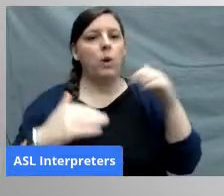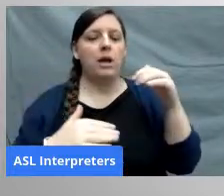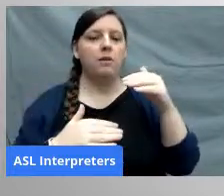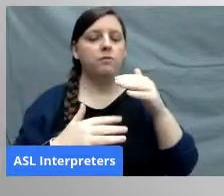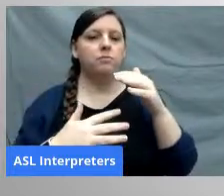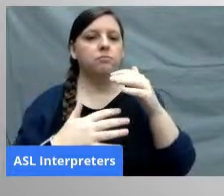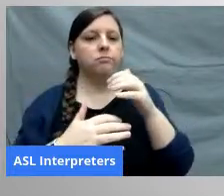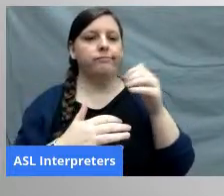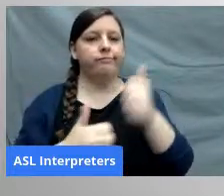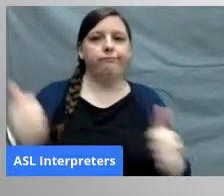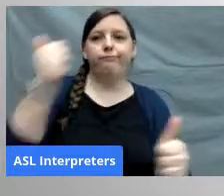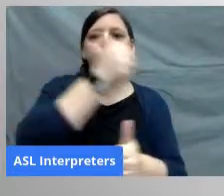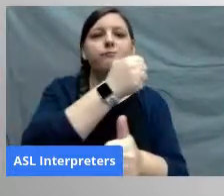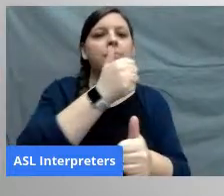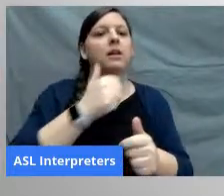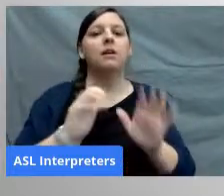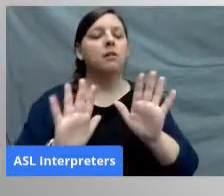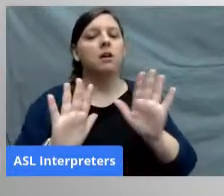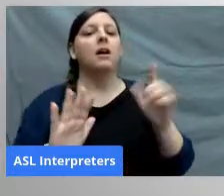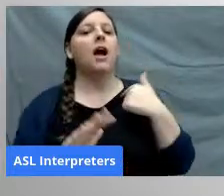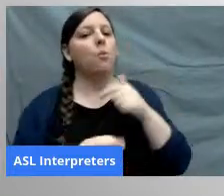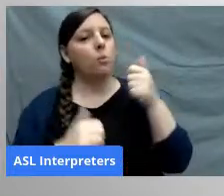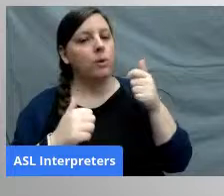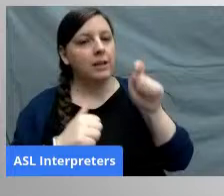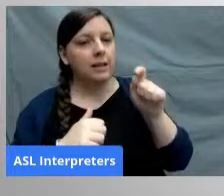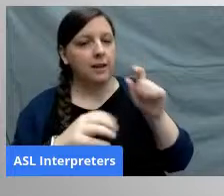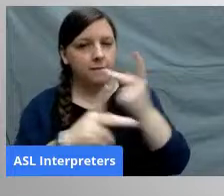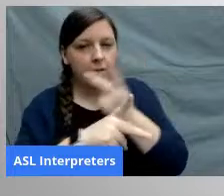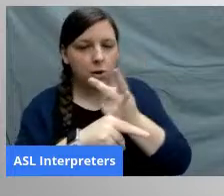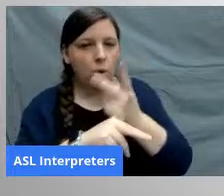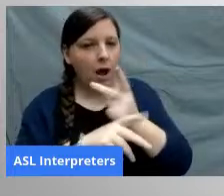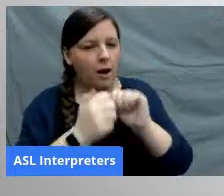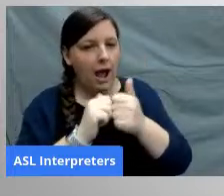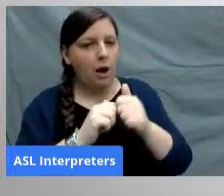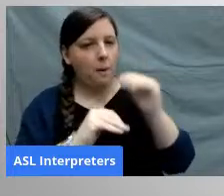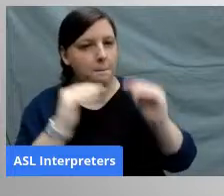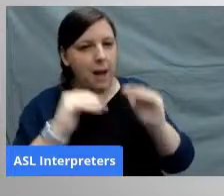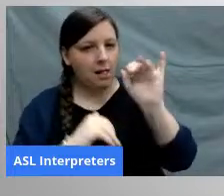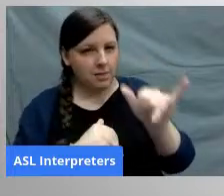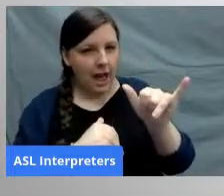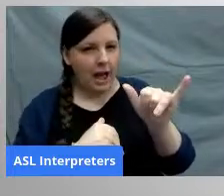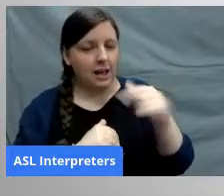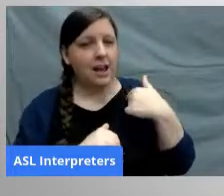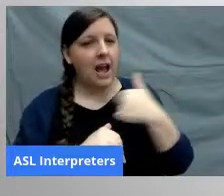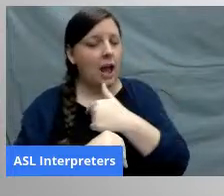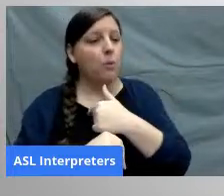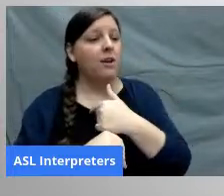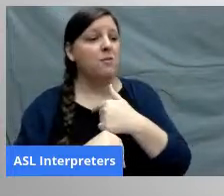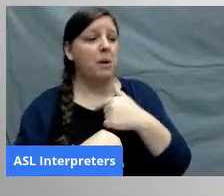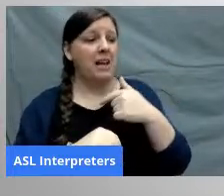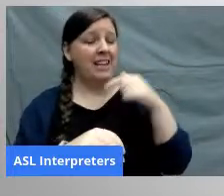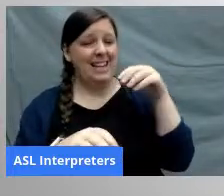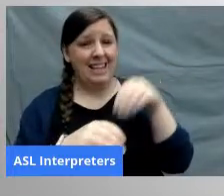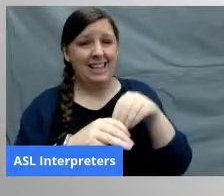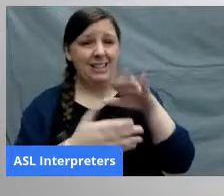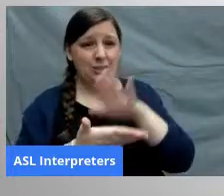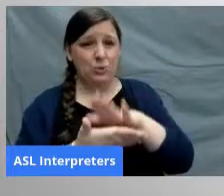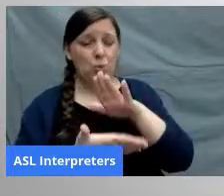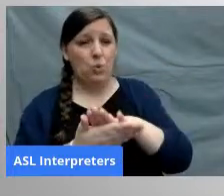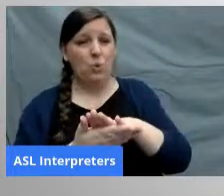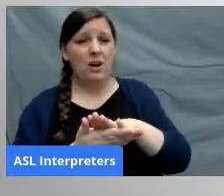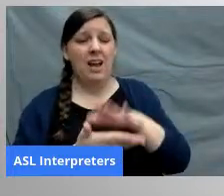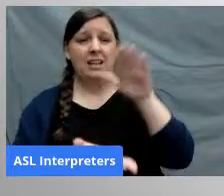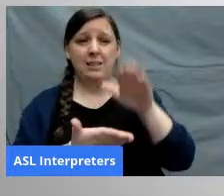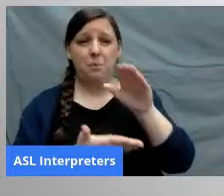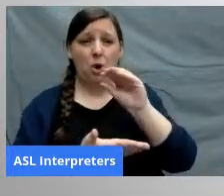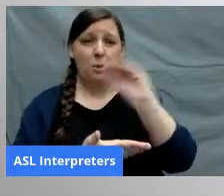for that. And again, we have been in school a very small percentage of time